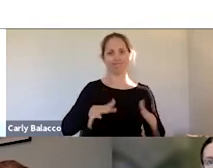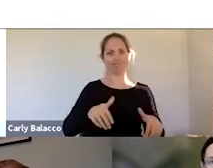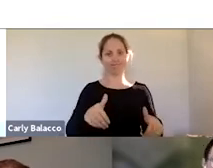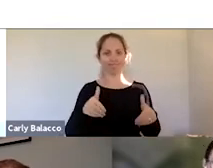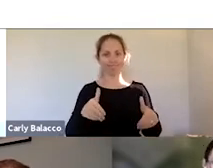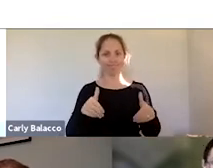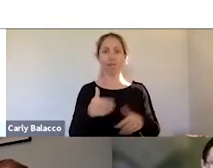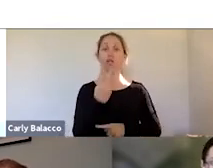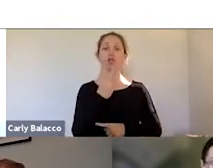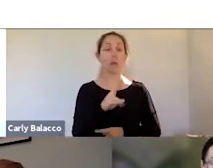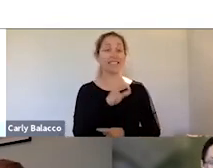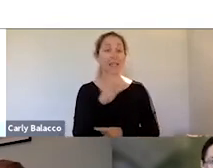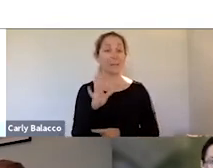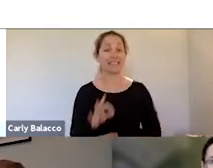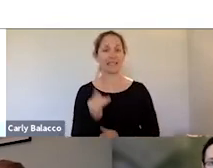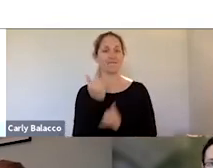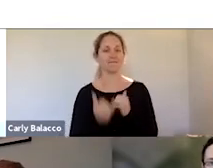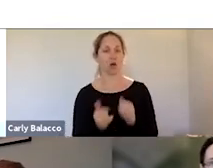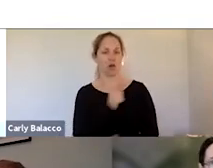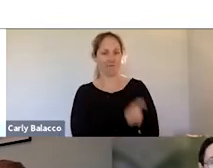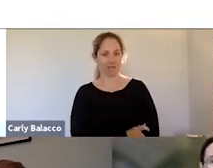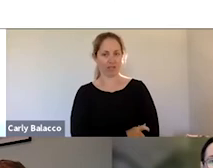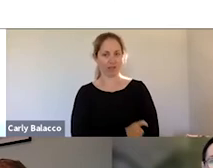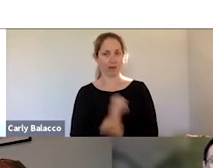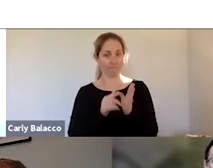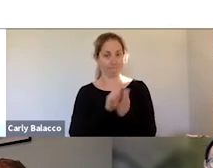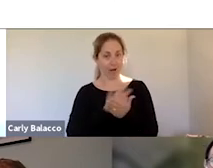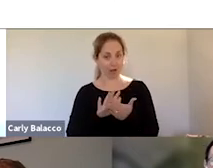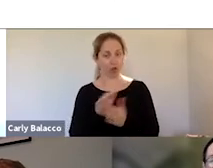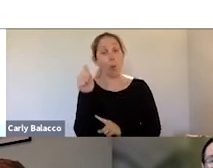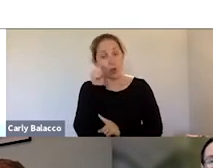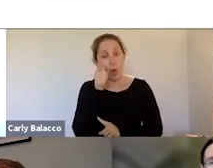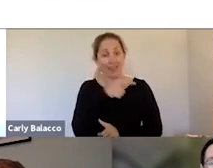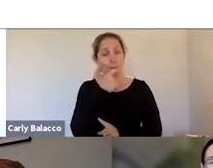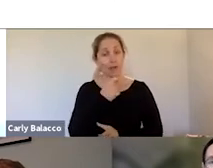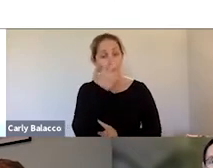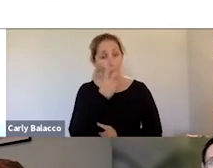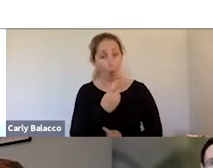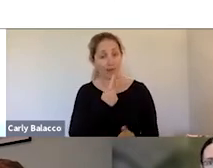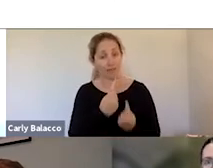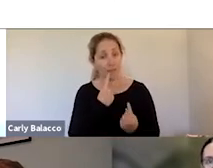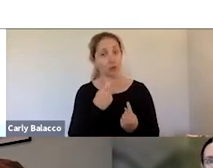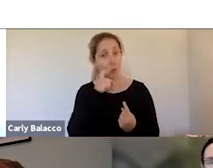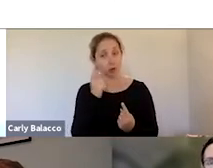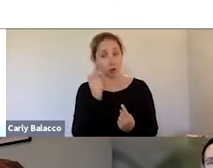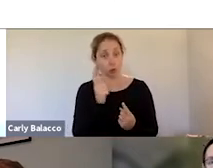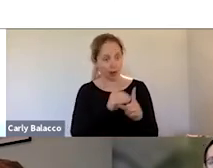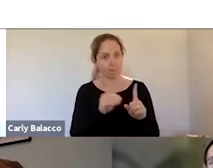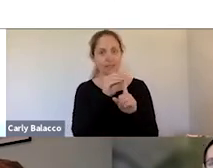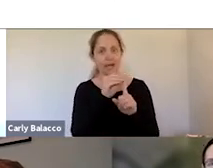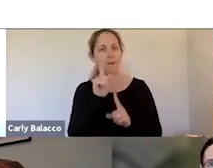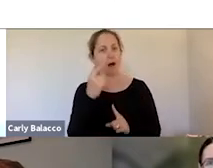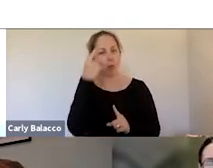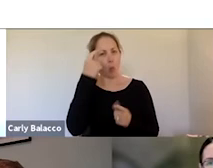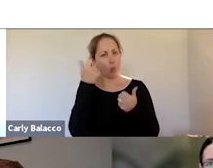were very confident about that in March. Now this situation is changing. We'll have updated data on it soon, but I thought it would be a great time to